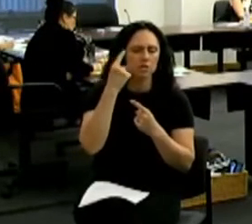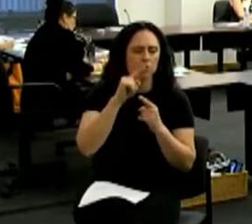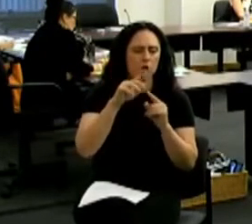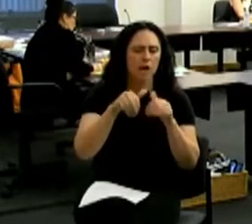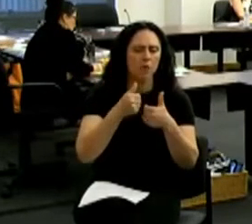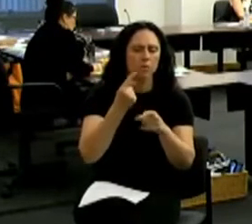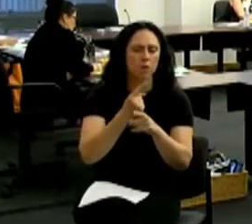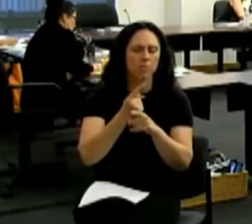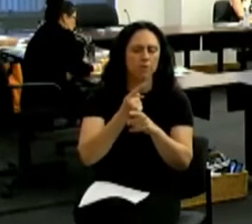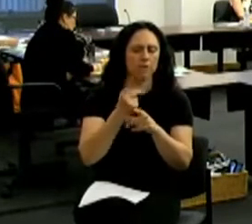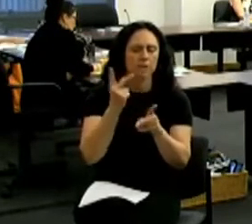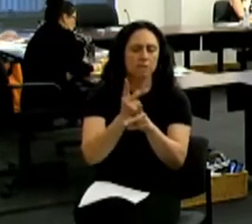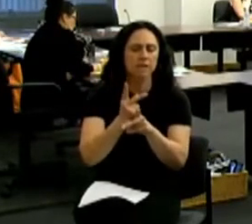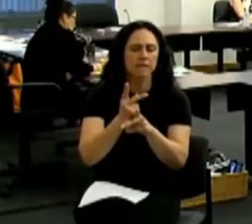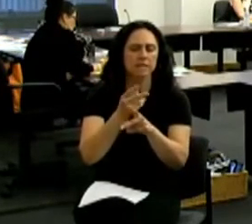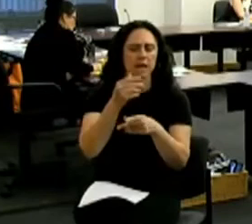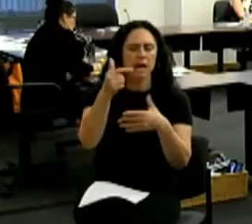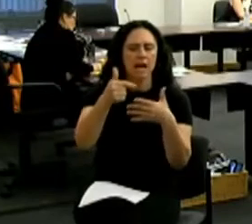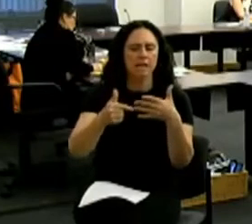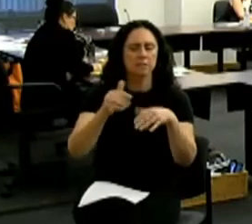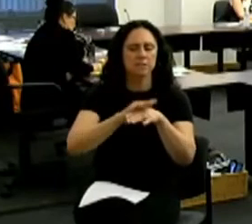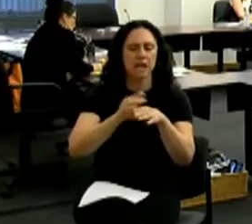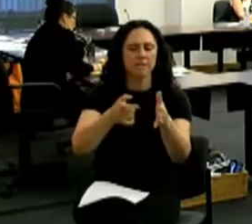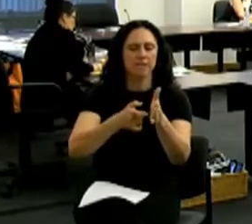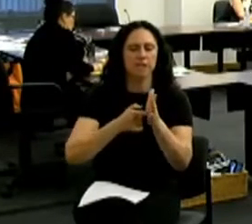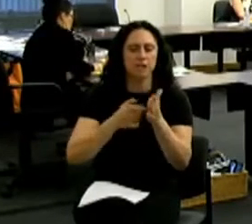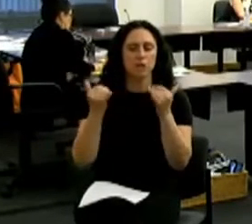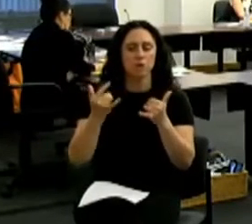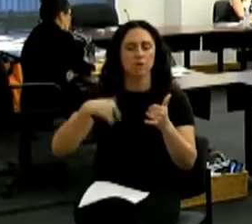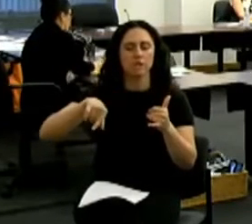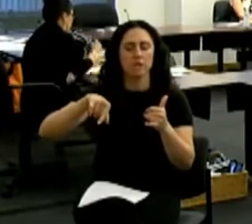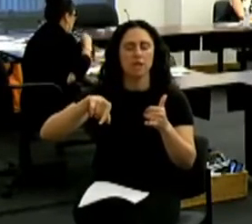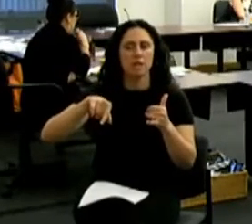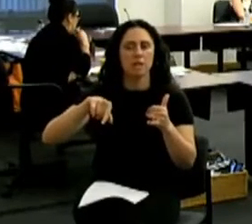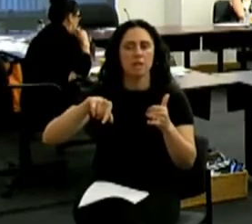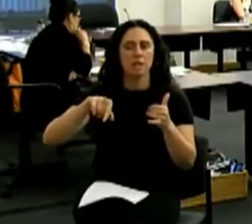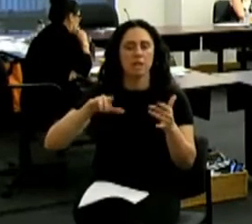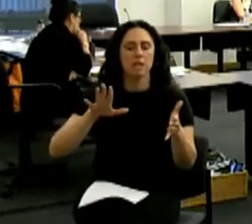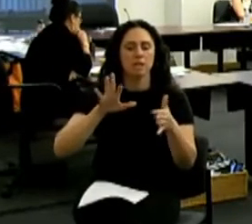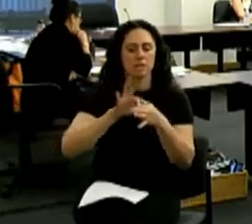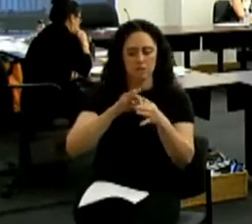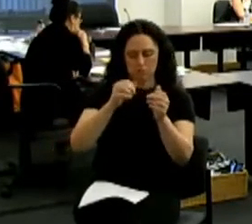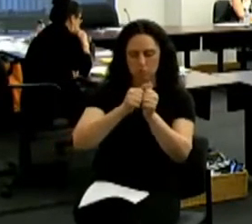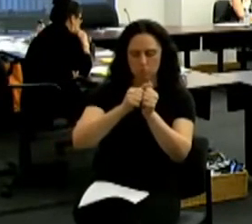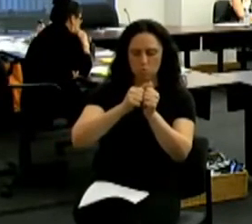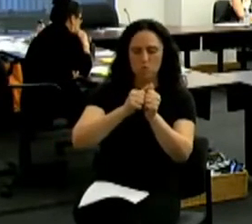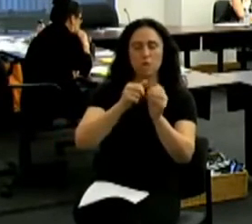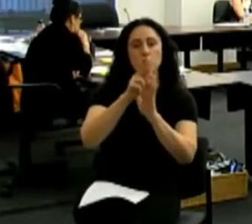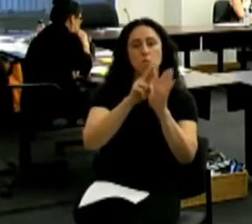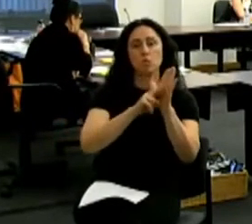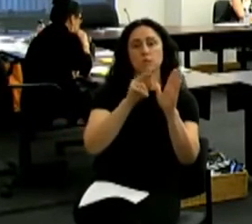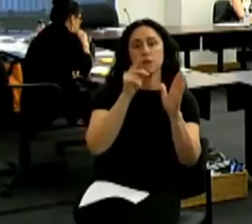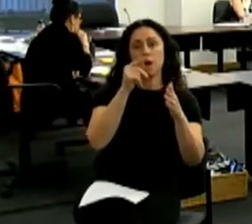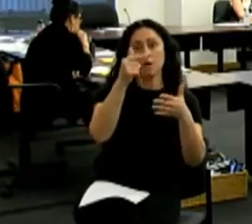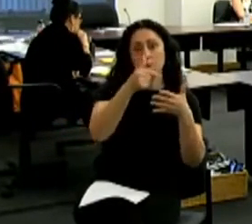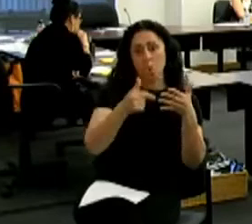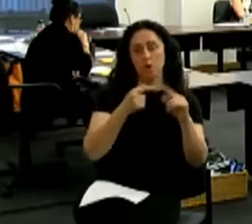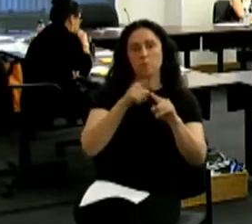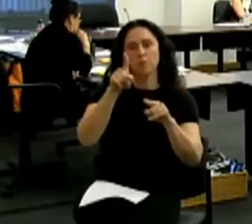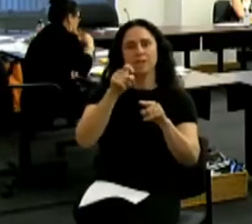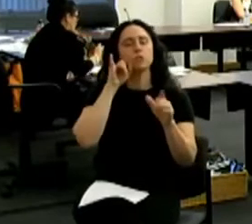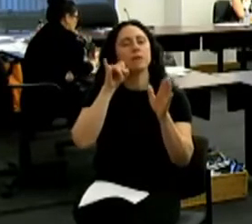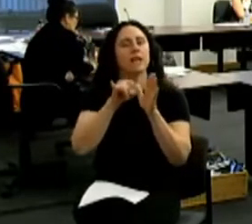how to properly place items on the agenda. Currently, it's in conjunction with the Robert Rules of Order, but we definitely need